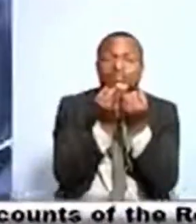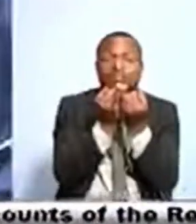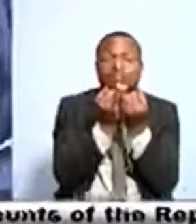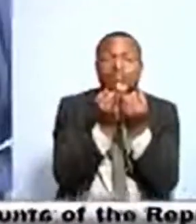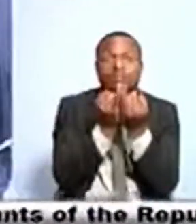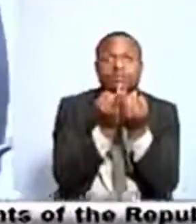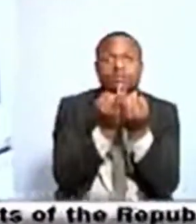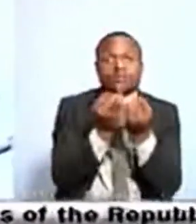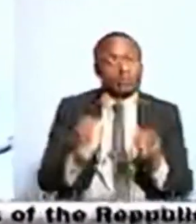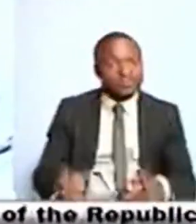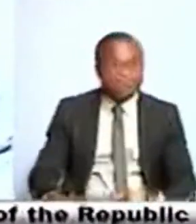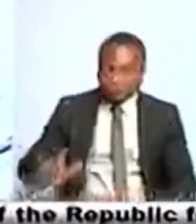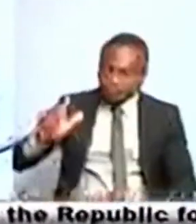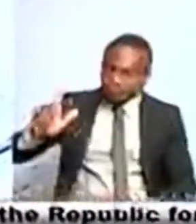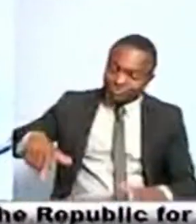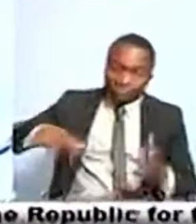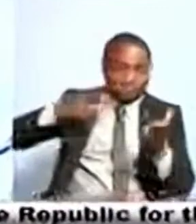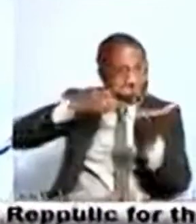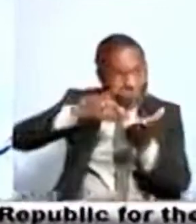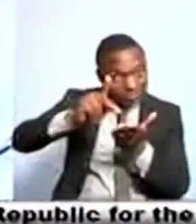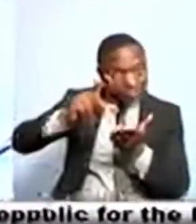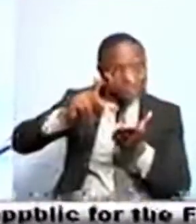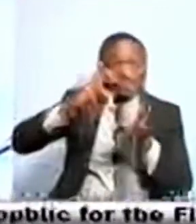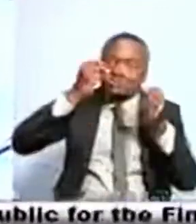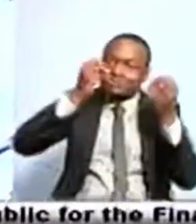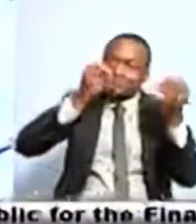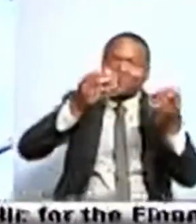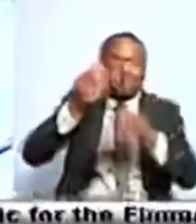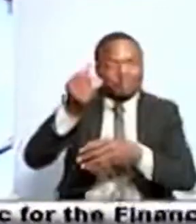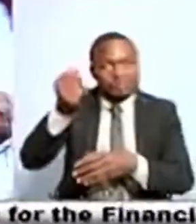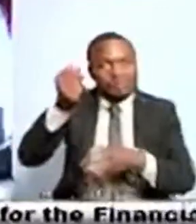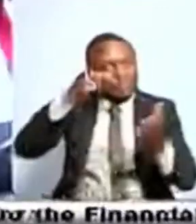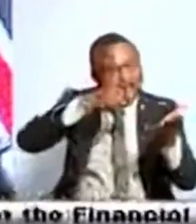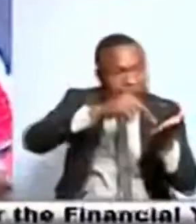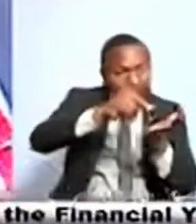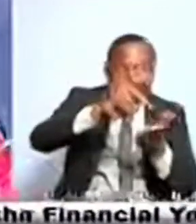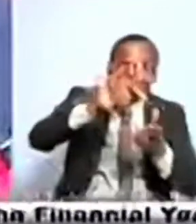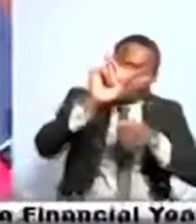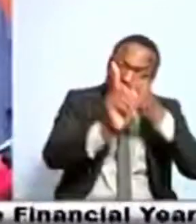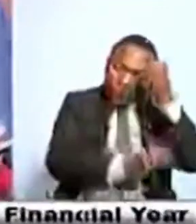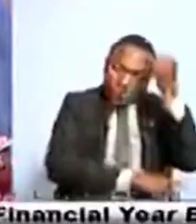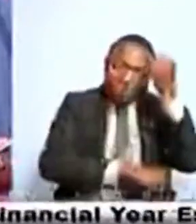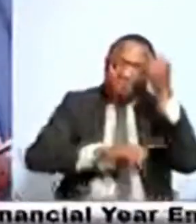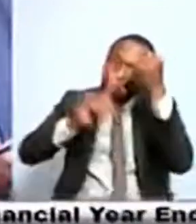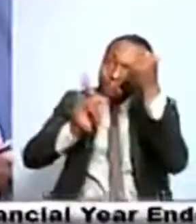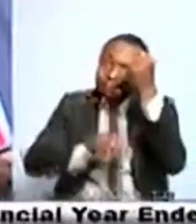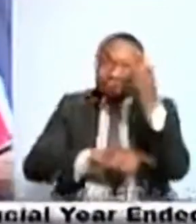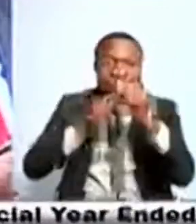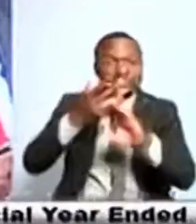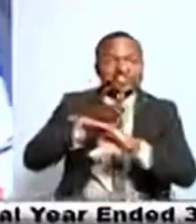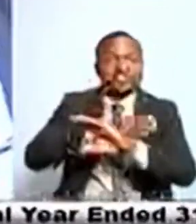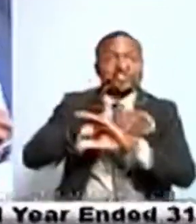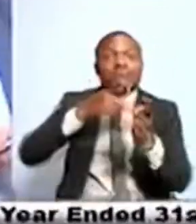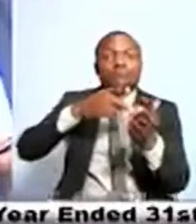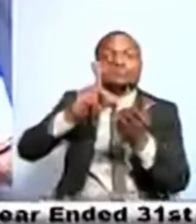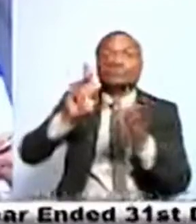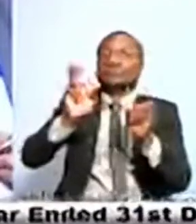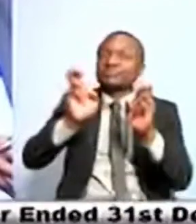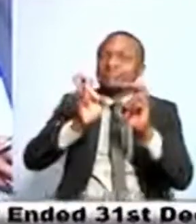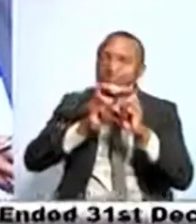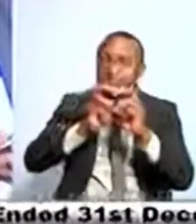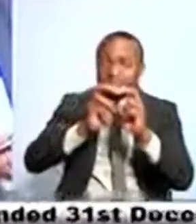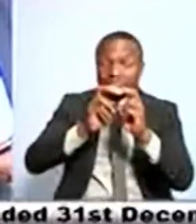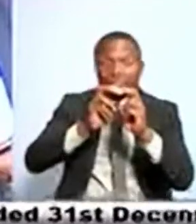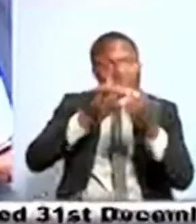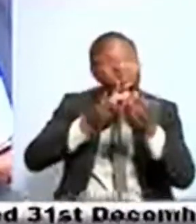a clause for late payment, and then a lot of money is paid, first of all, in penalties before even paying for the contract. This is